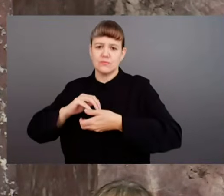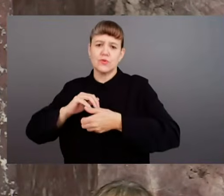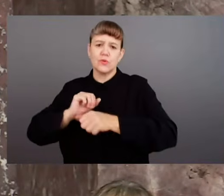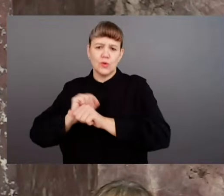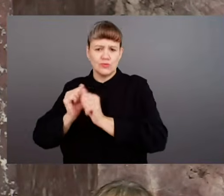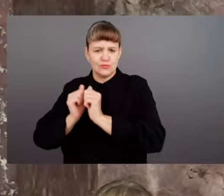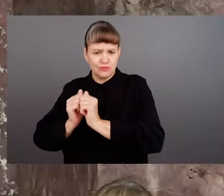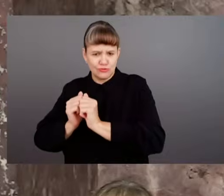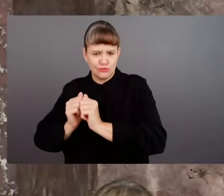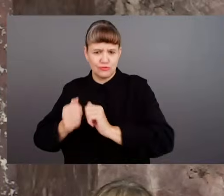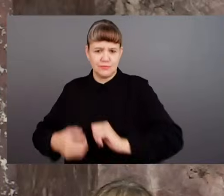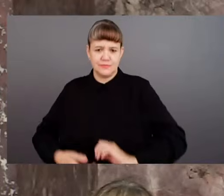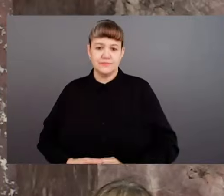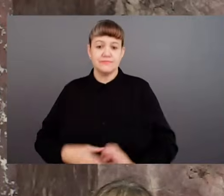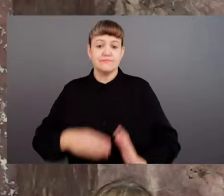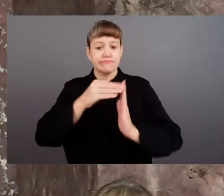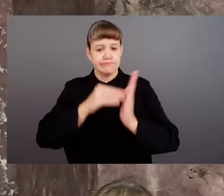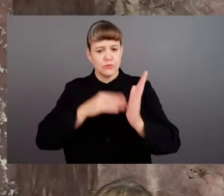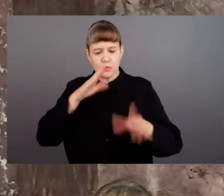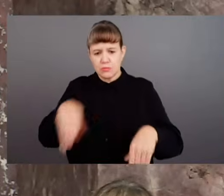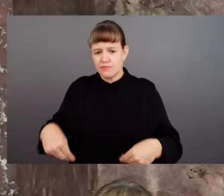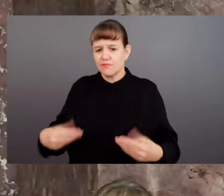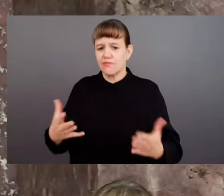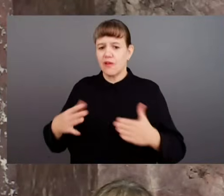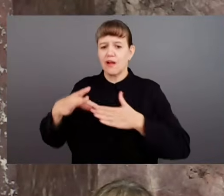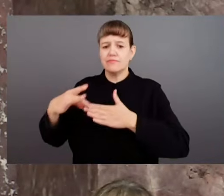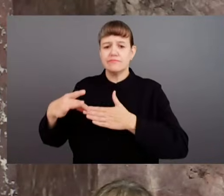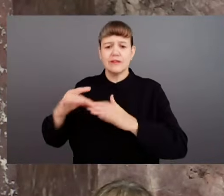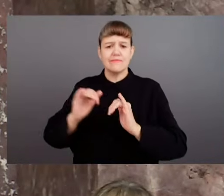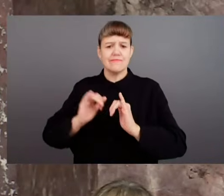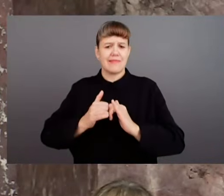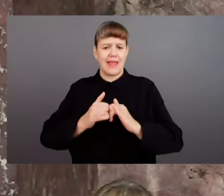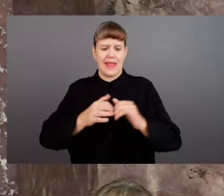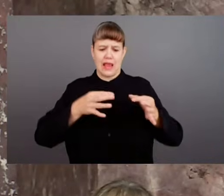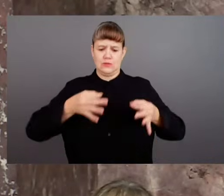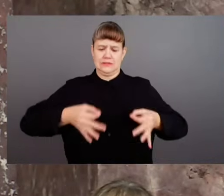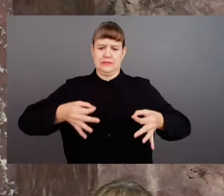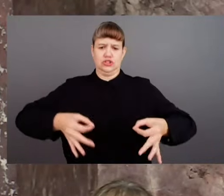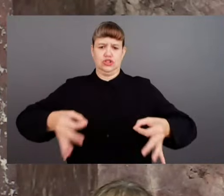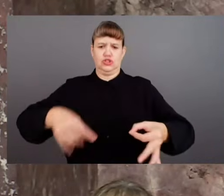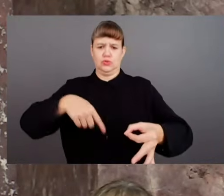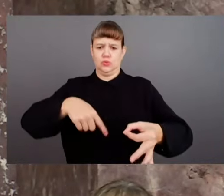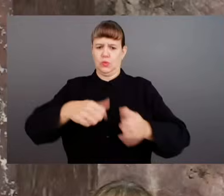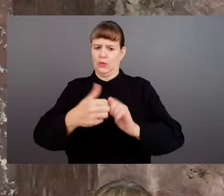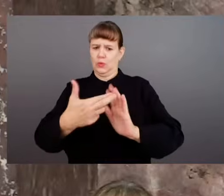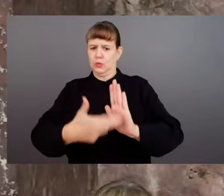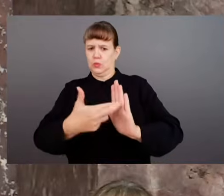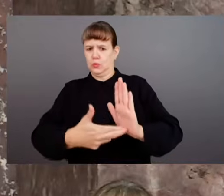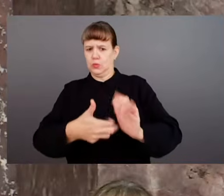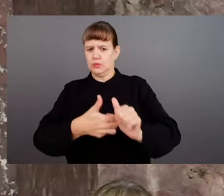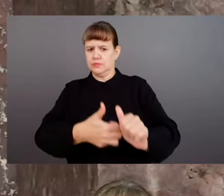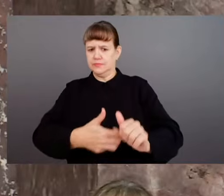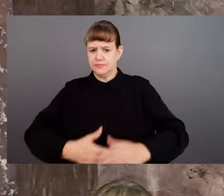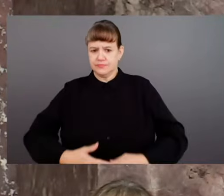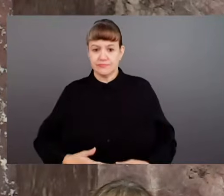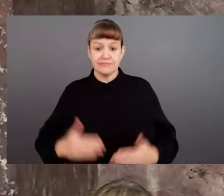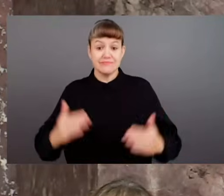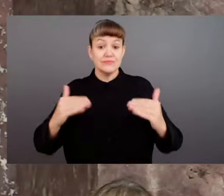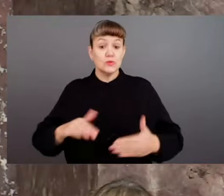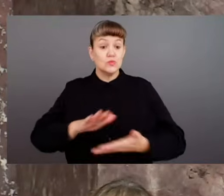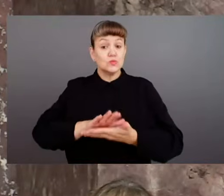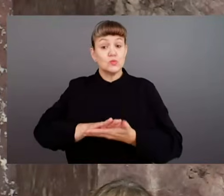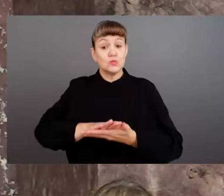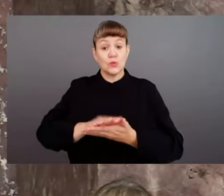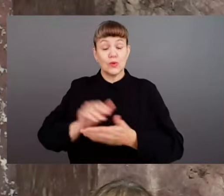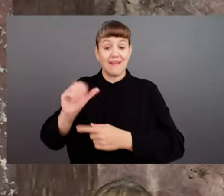new rules. The School Act, Honourable Speaker, the School Act is legislation that governs BC's education system. Proposed amendments